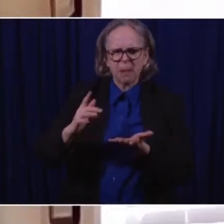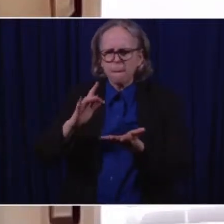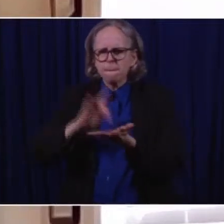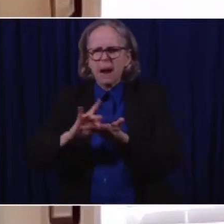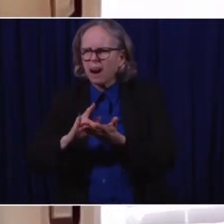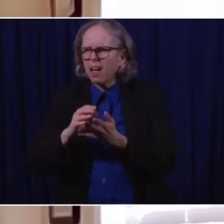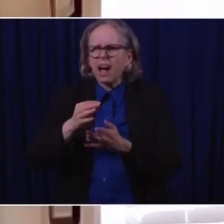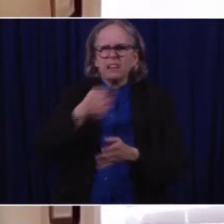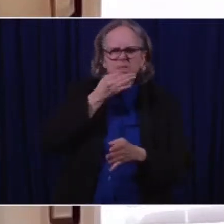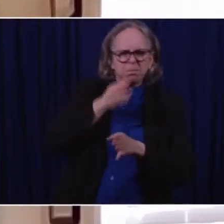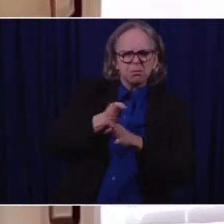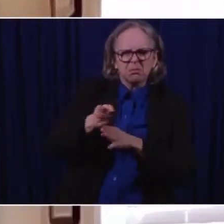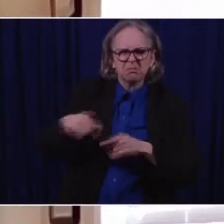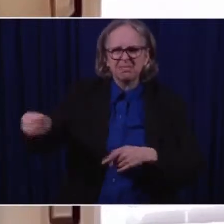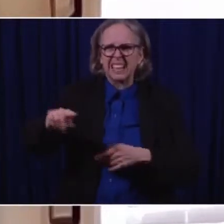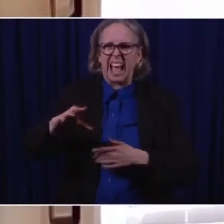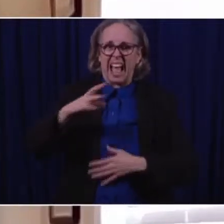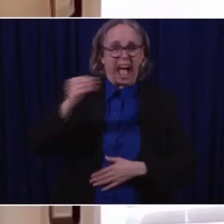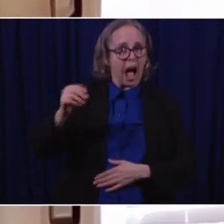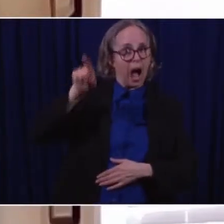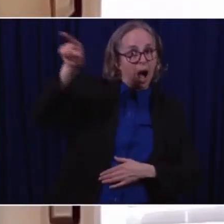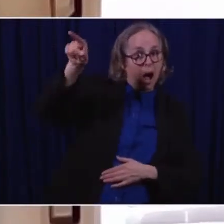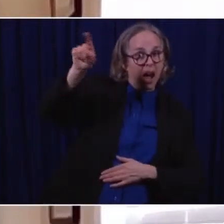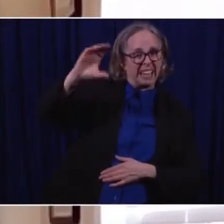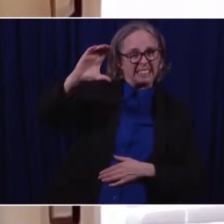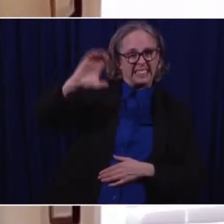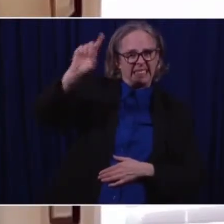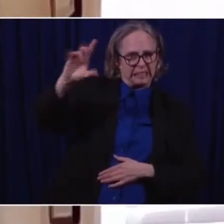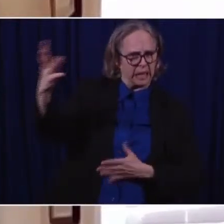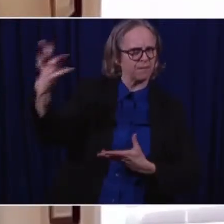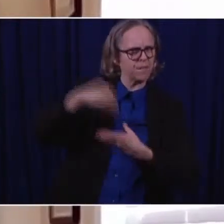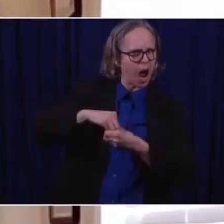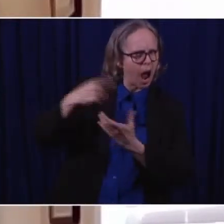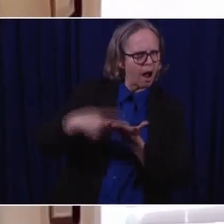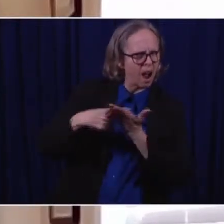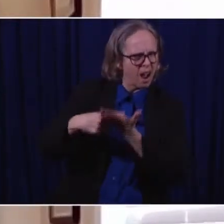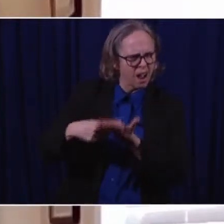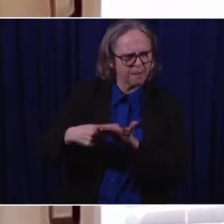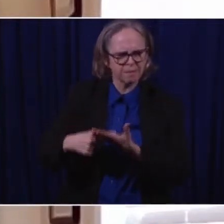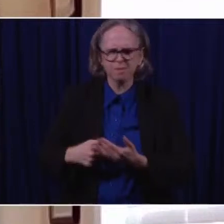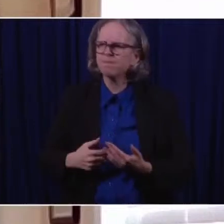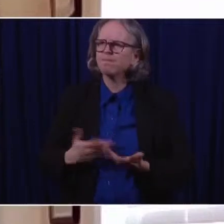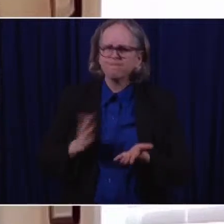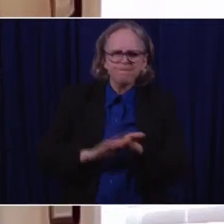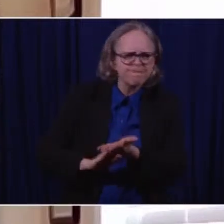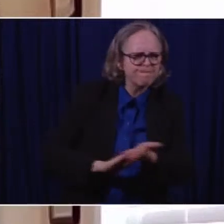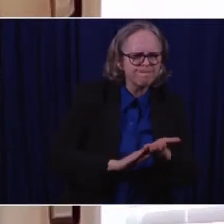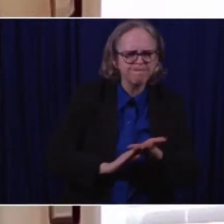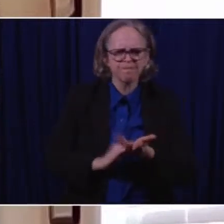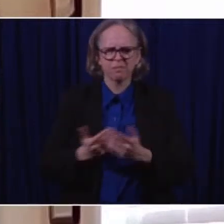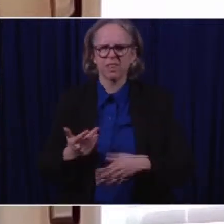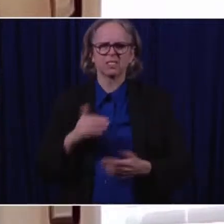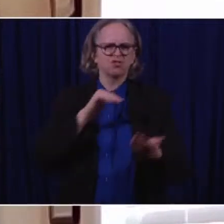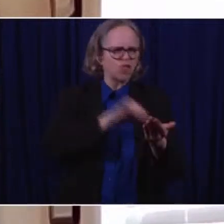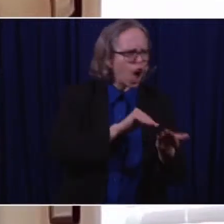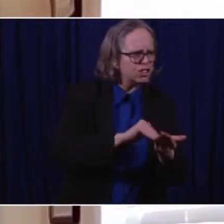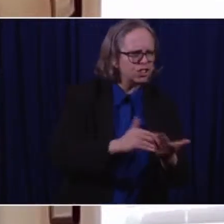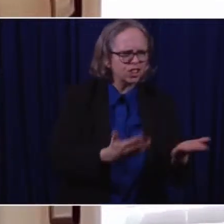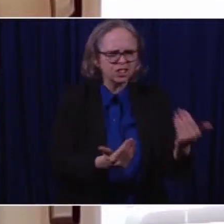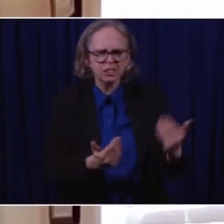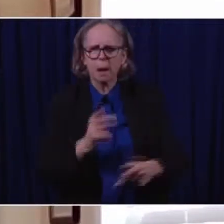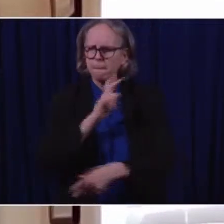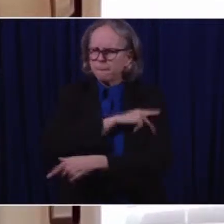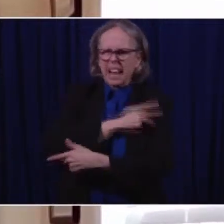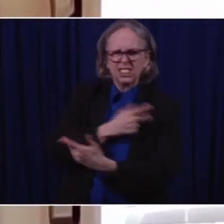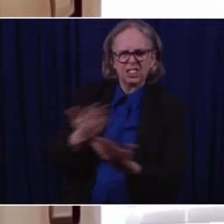We've reflected on subsequent feedback from medical professionals, patients, and families. And as the governor noted, we've